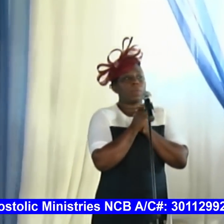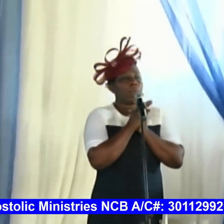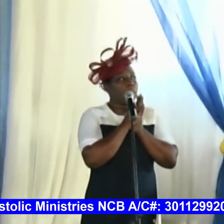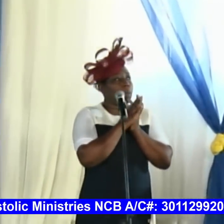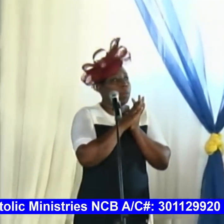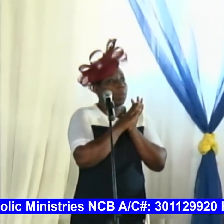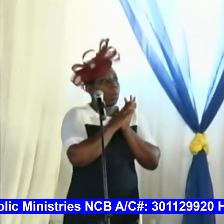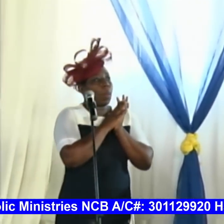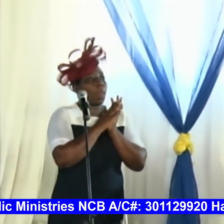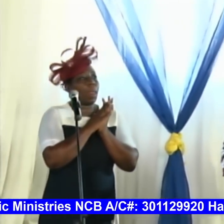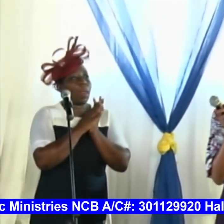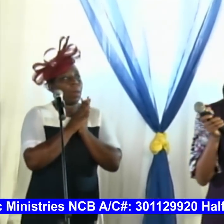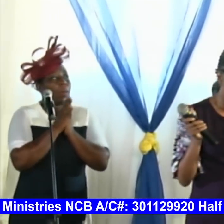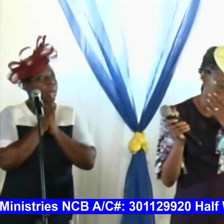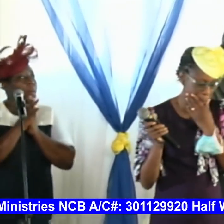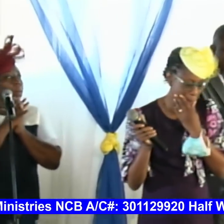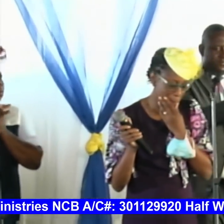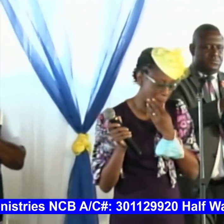Hallelujah, hallelujah.